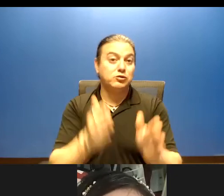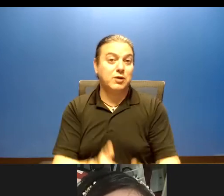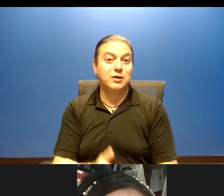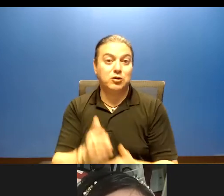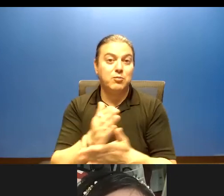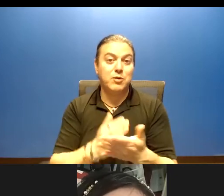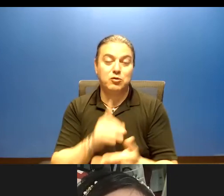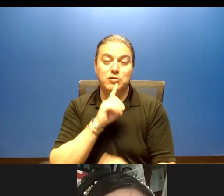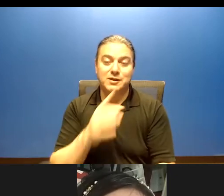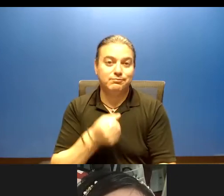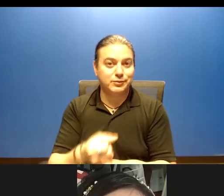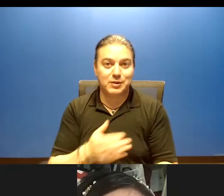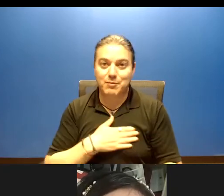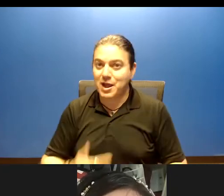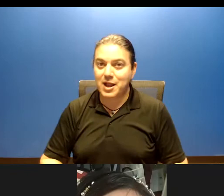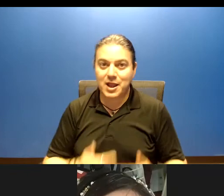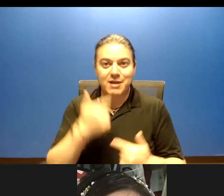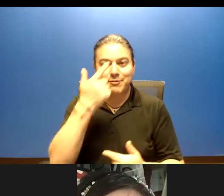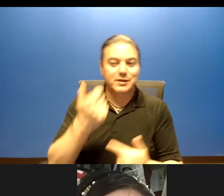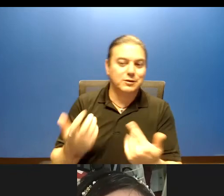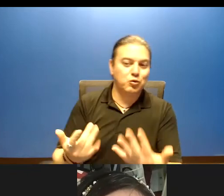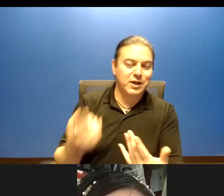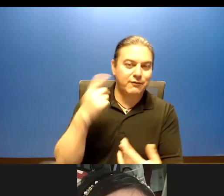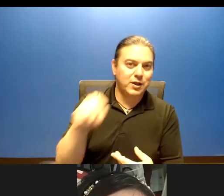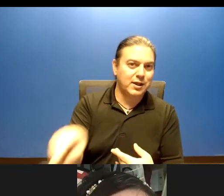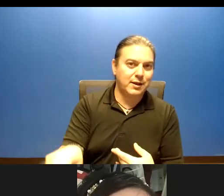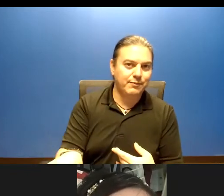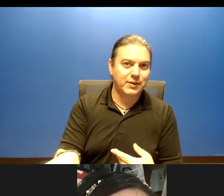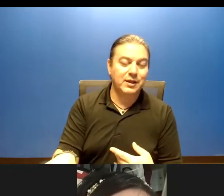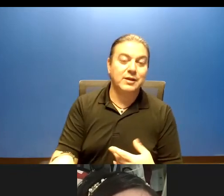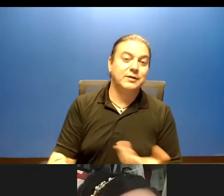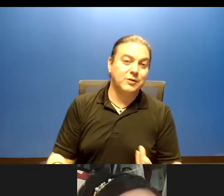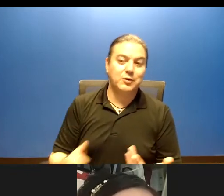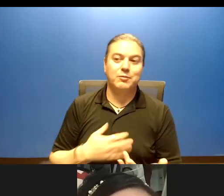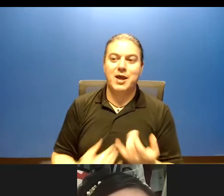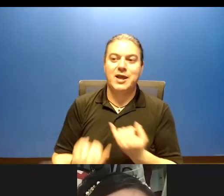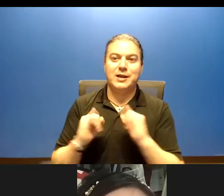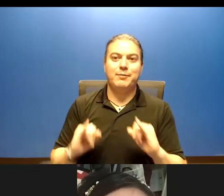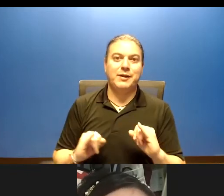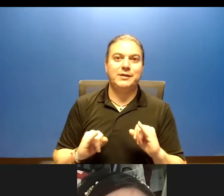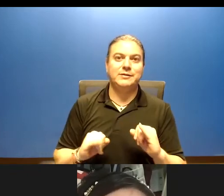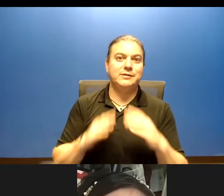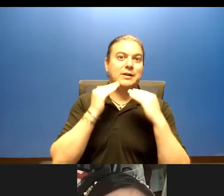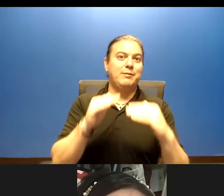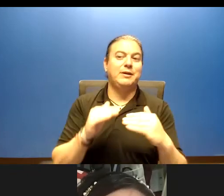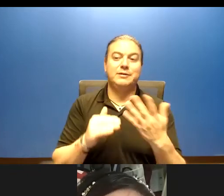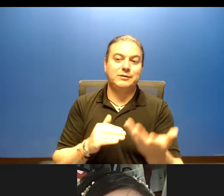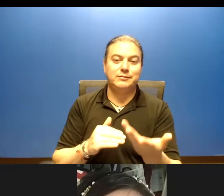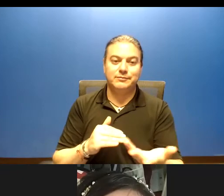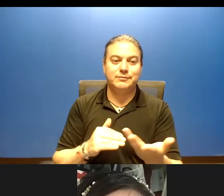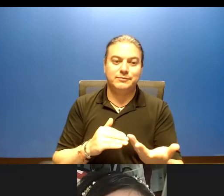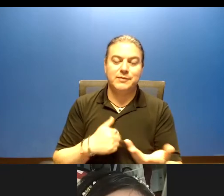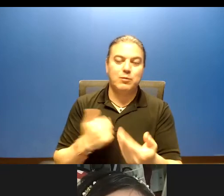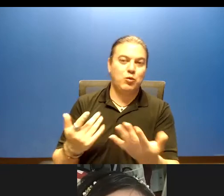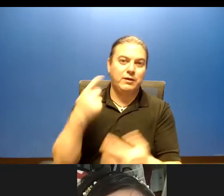And until then, my independence is also on the line, and I'm waiting I'm dependent on that.